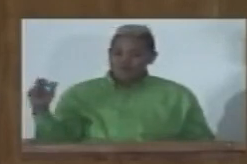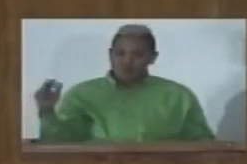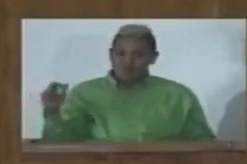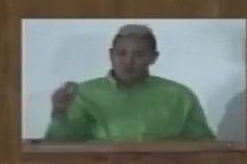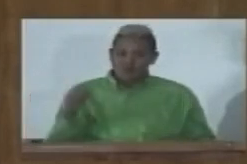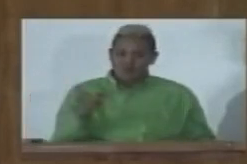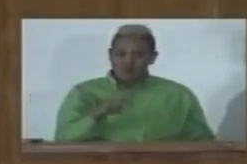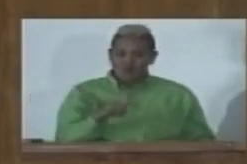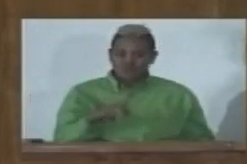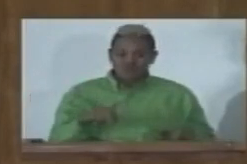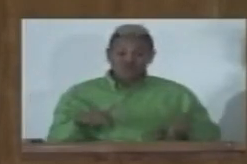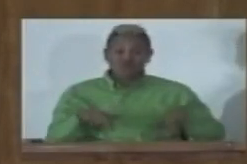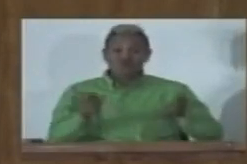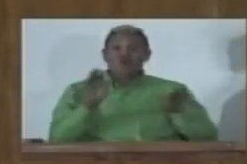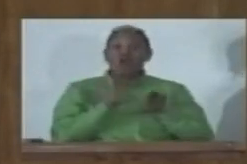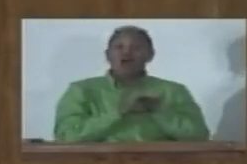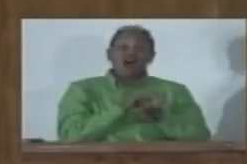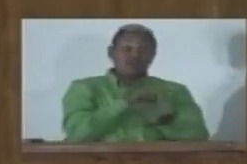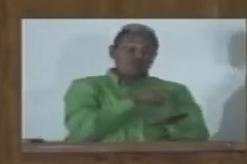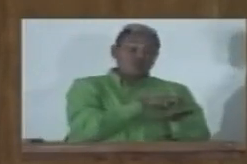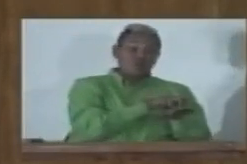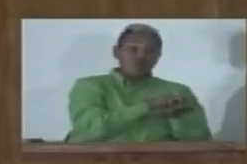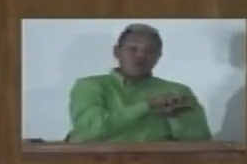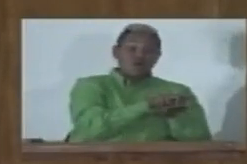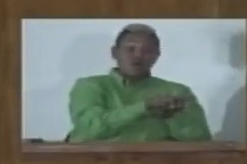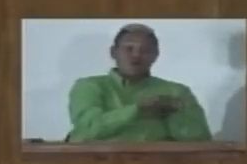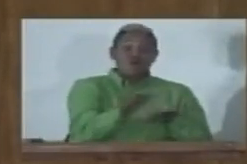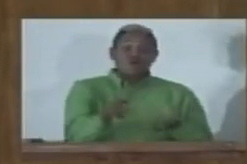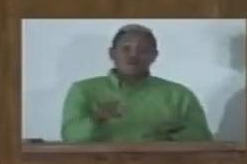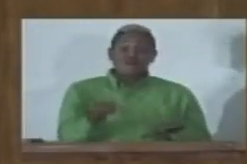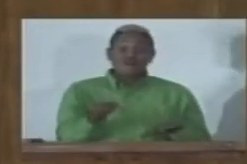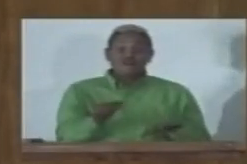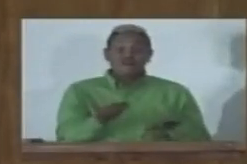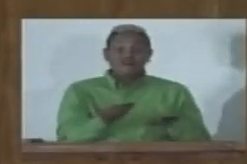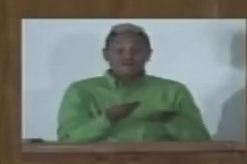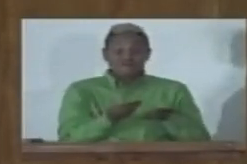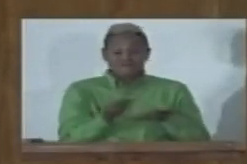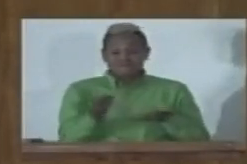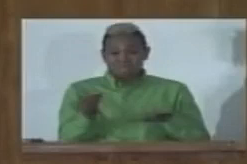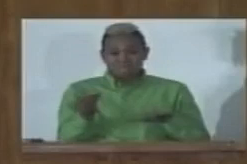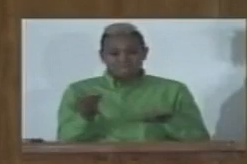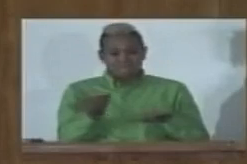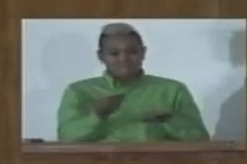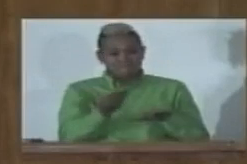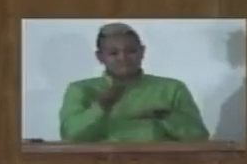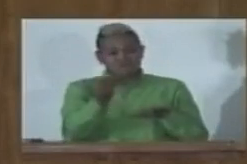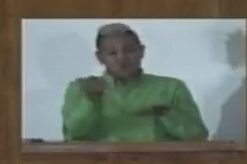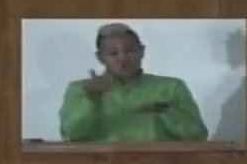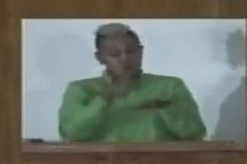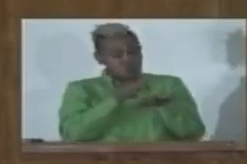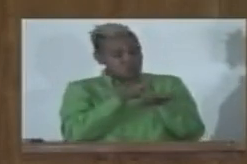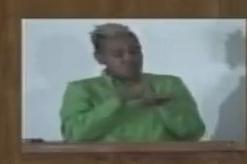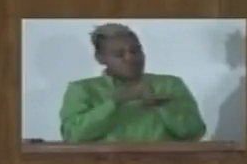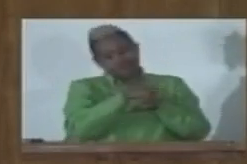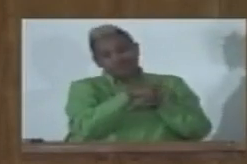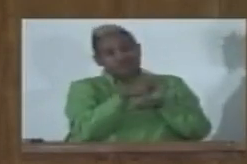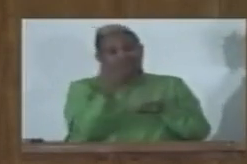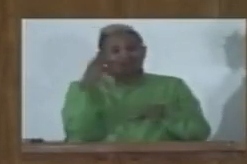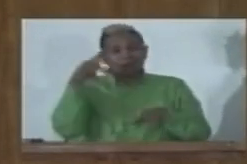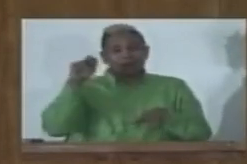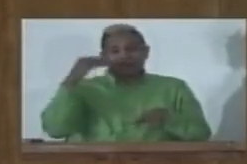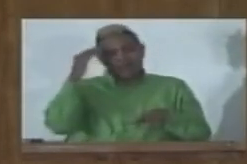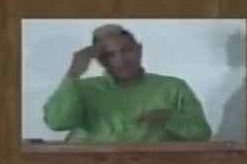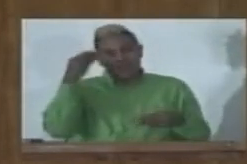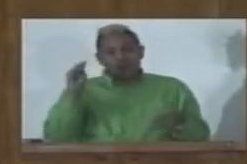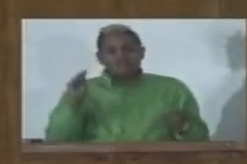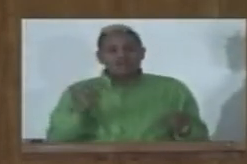the sidewalk, few chains from HQ, less than a chain from PPHQ, and